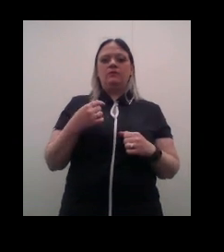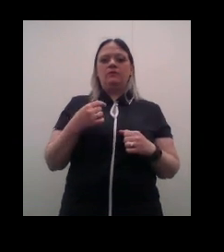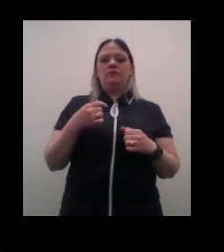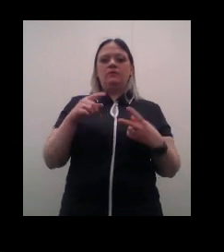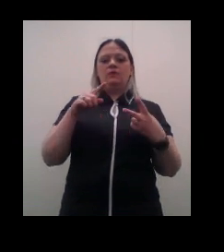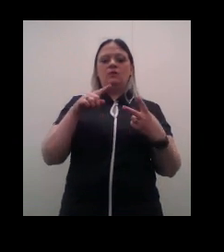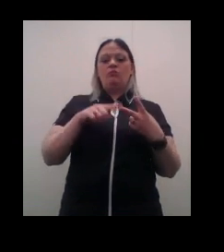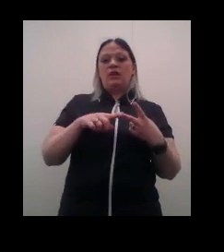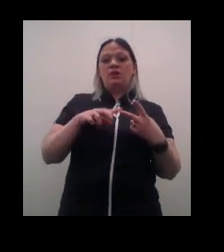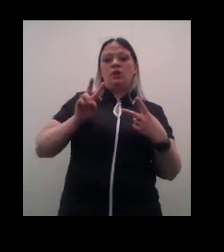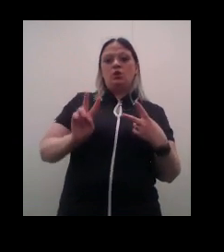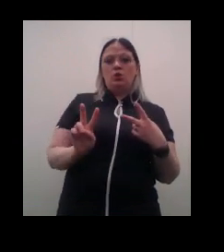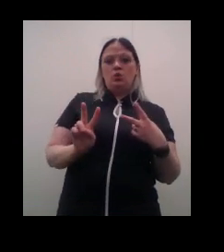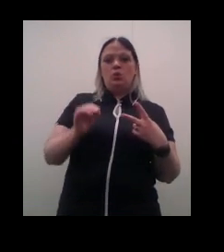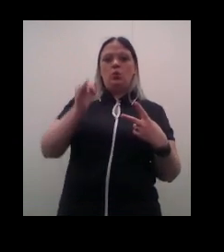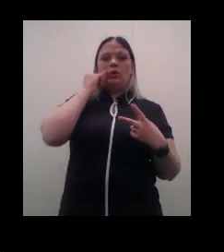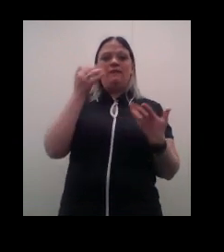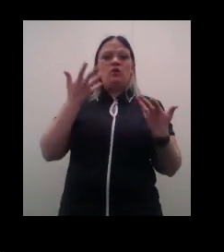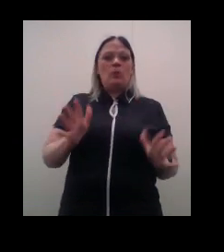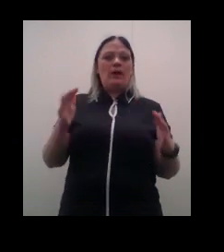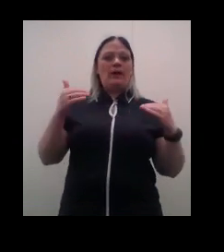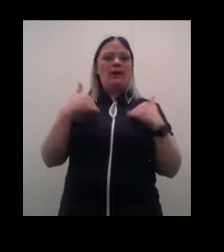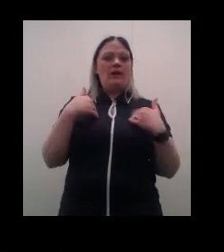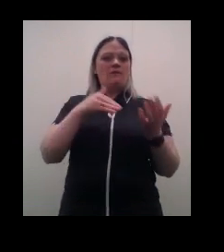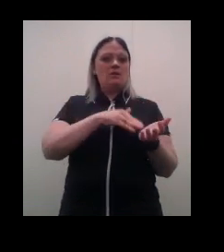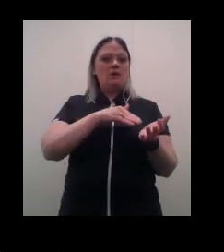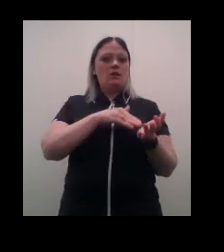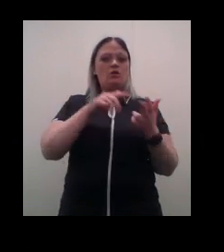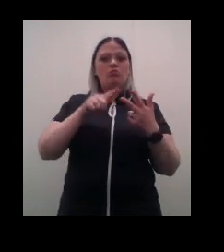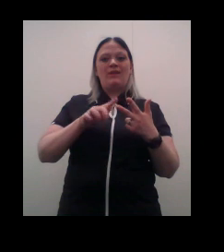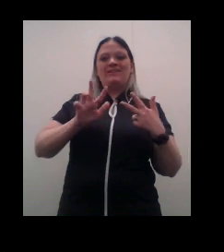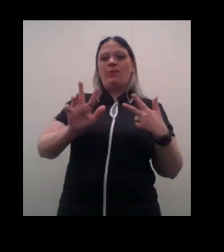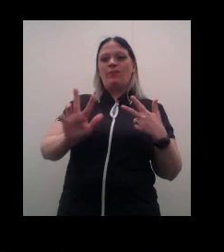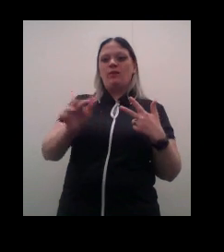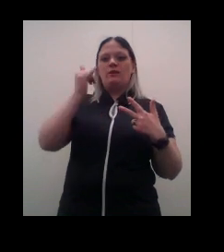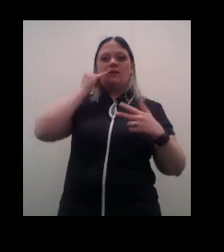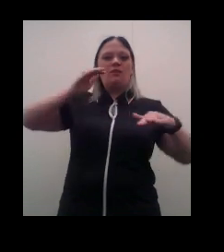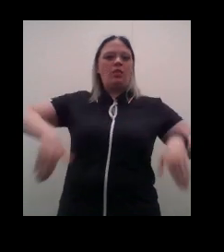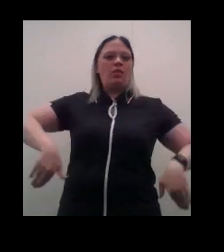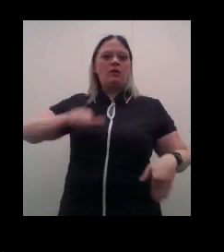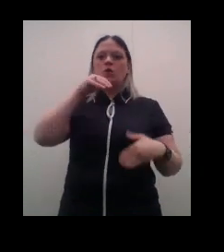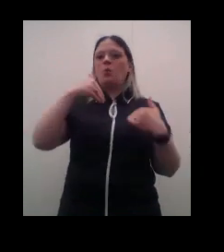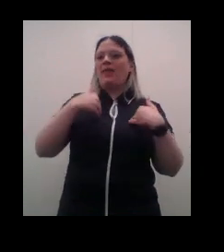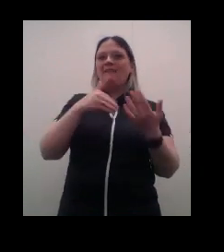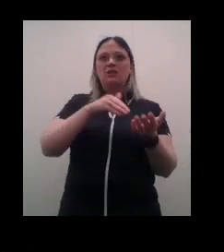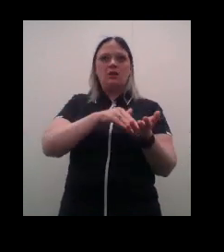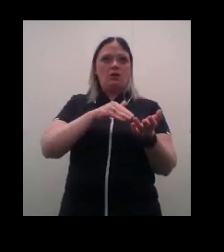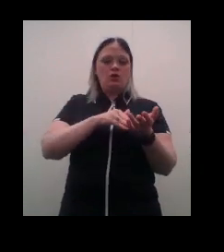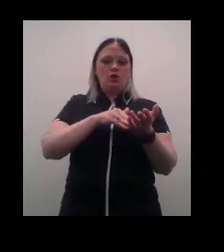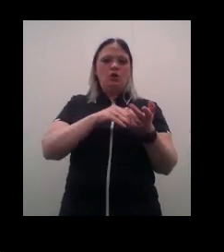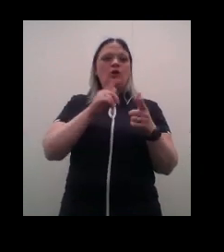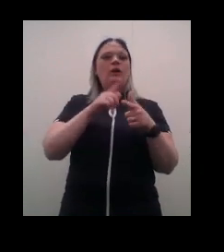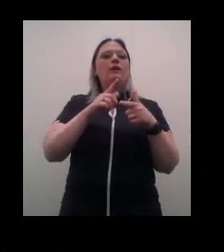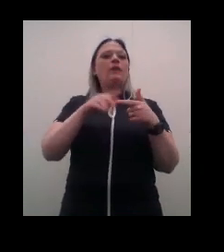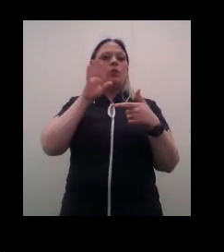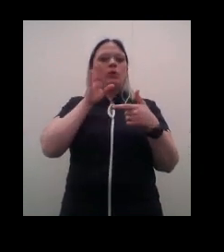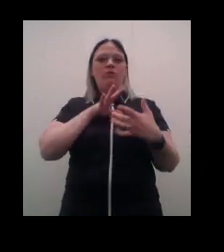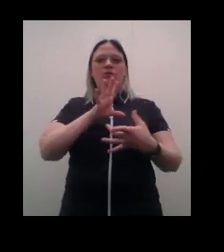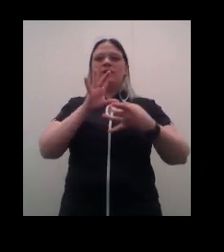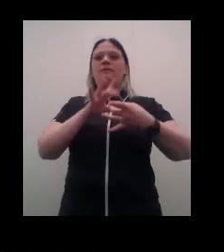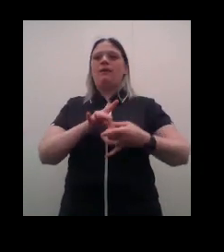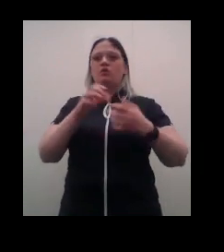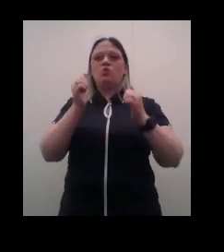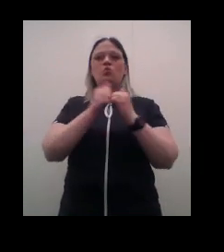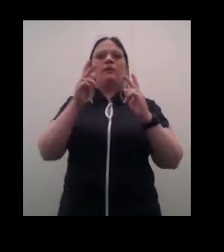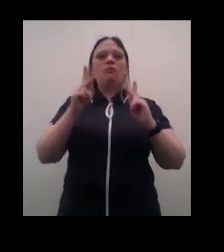Number 2, if you have a doctor. Number 3, if you don't have a doctor. you will be put in touch with an individual who can help schedule